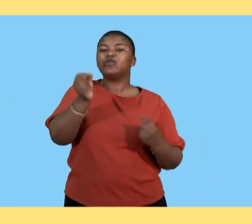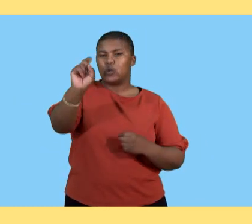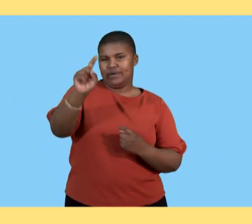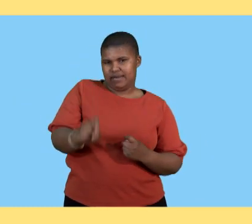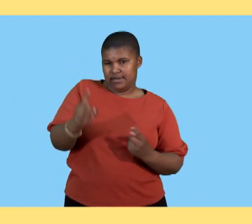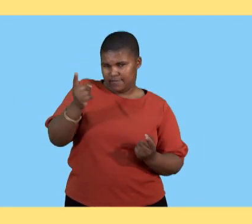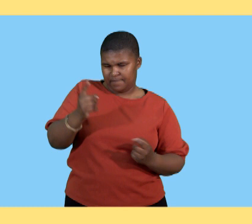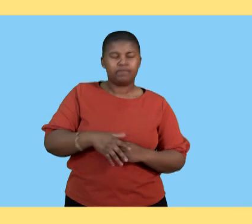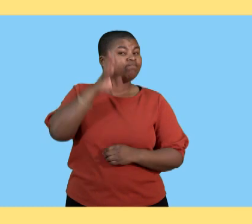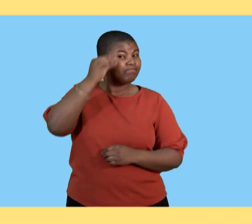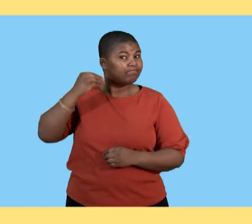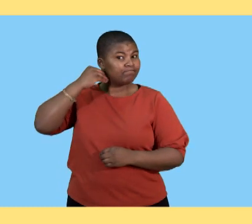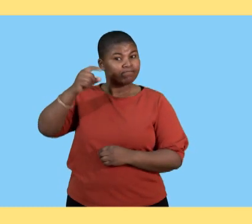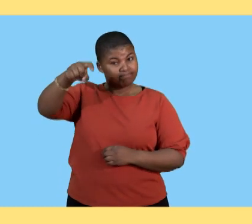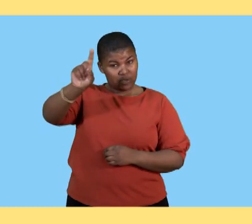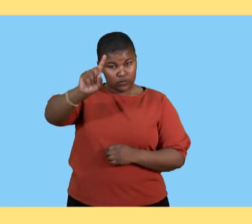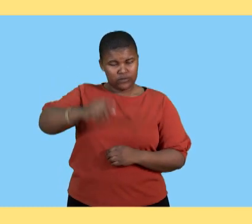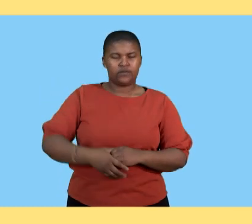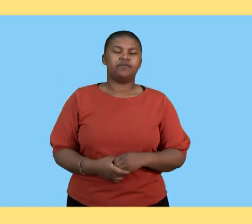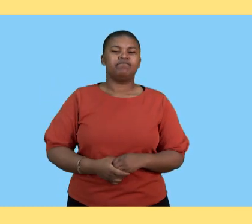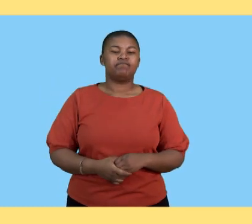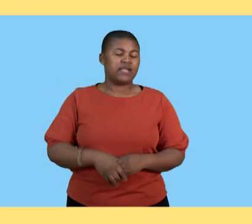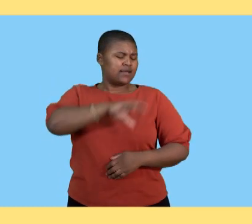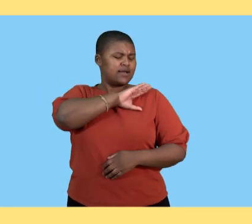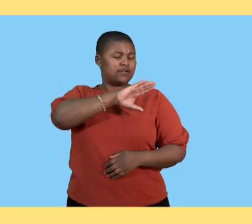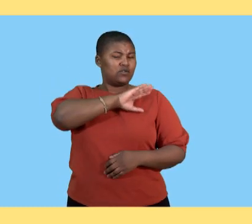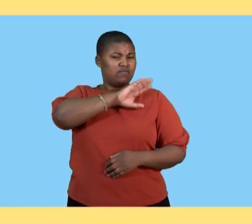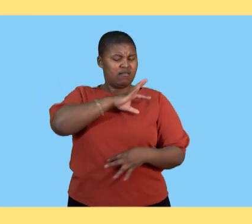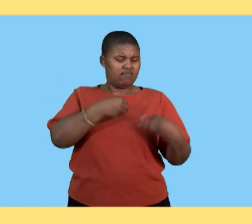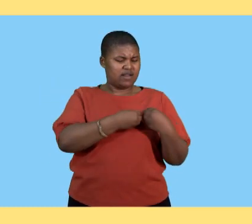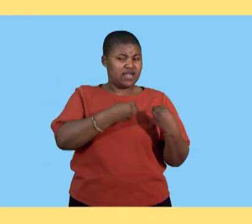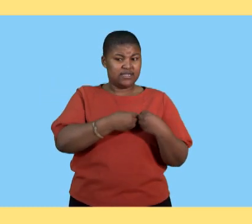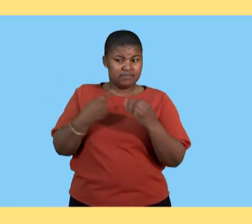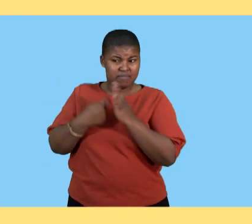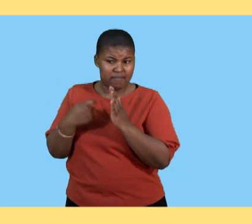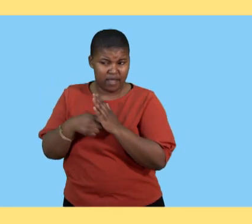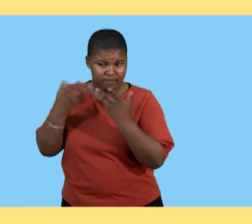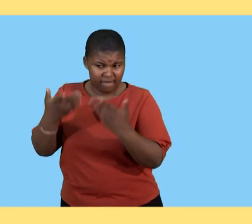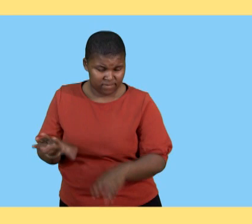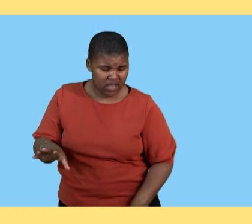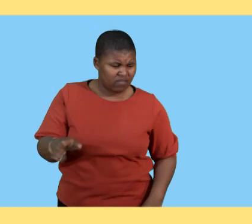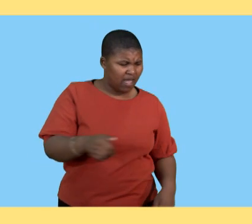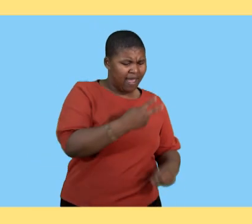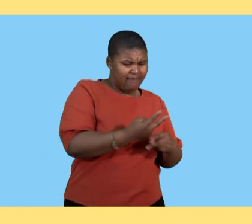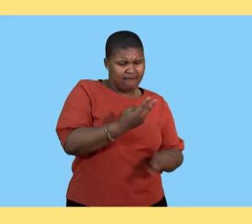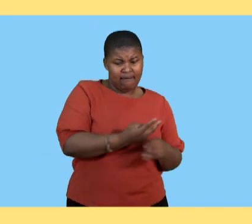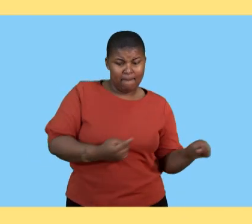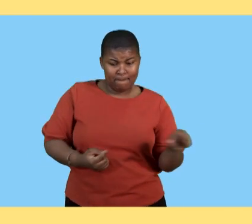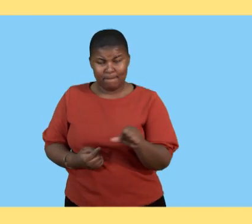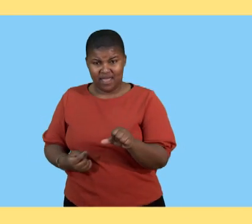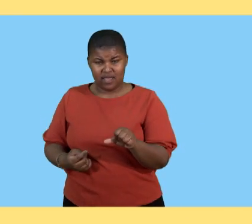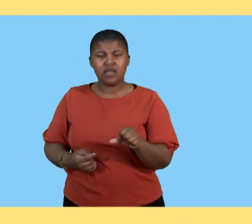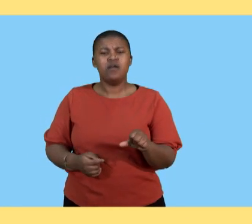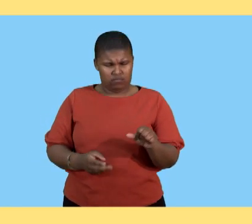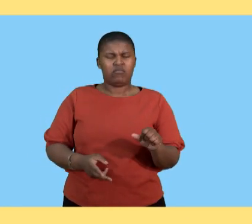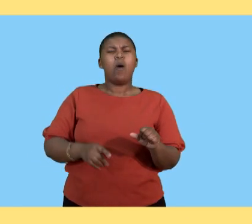do, we have to remember that when a customer returns goods, to summarize